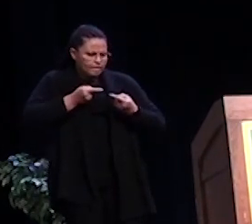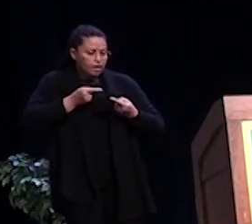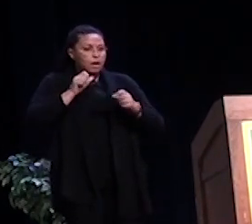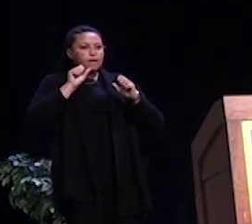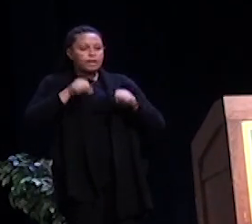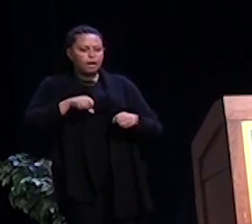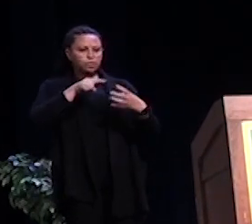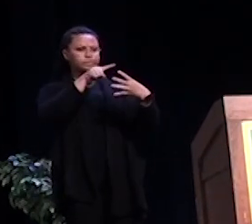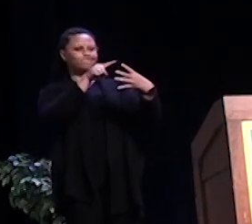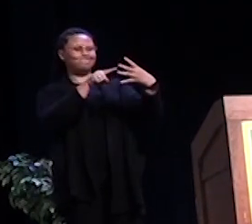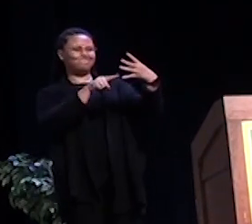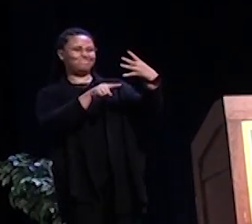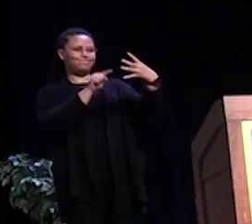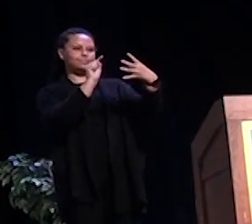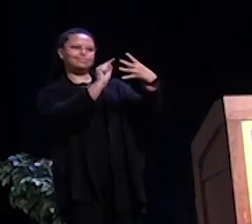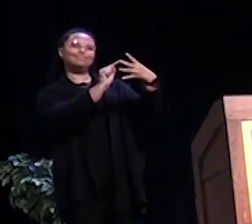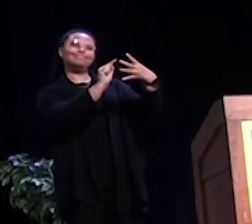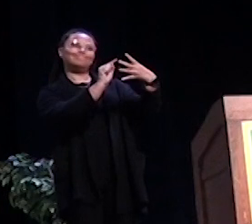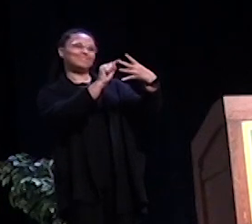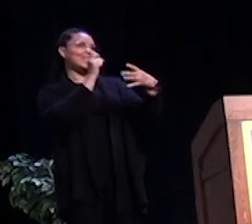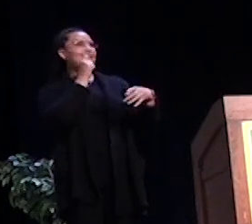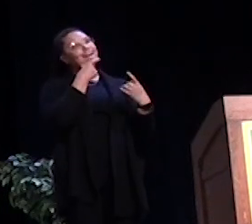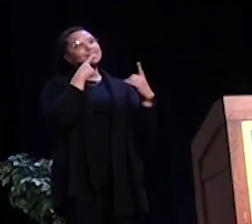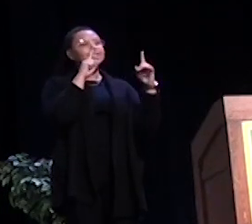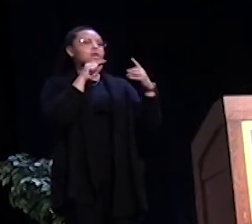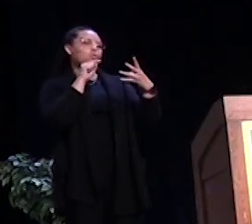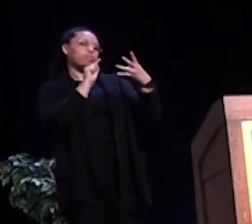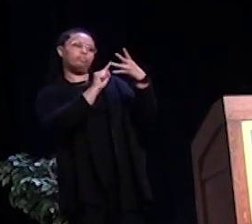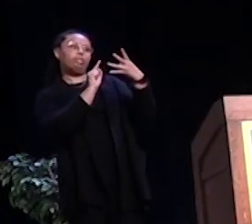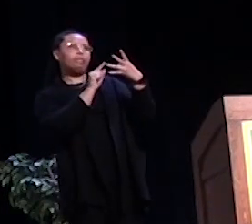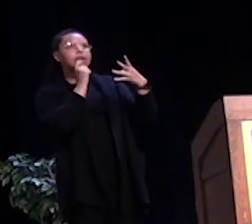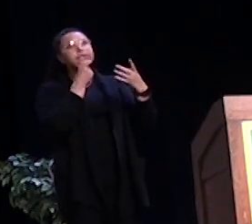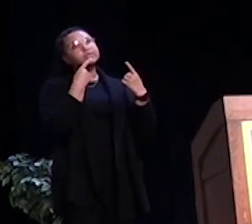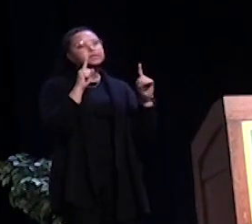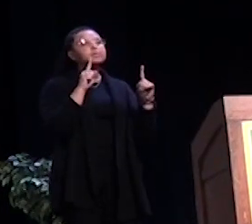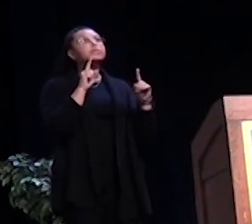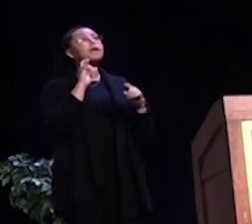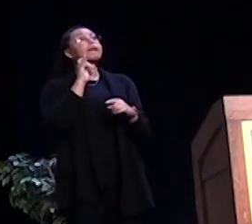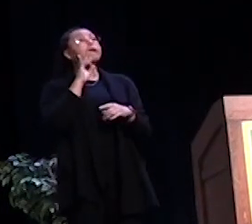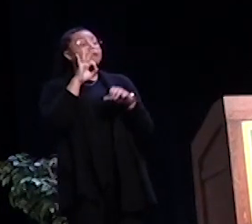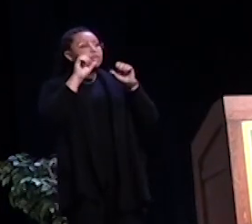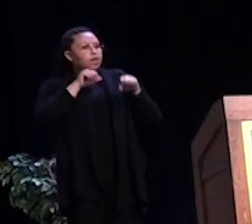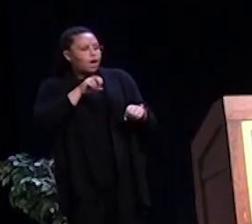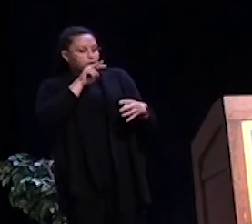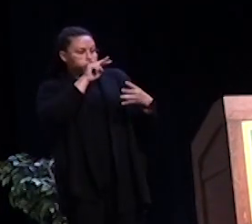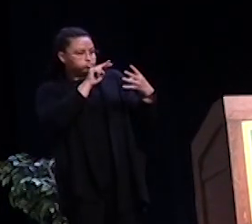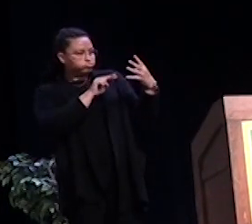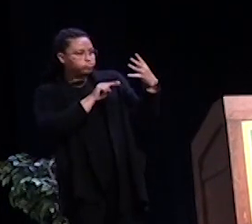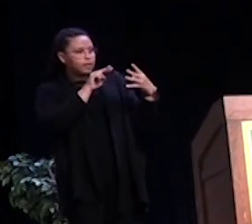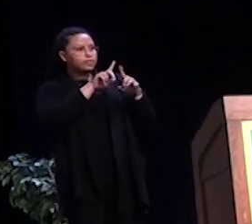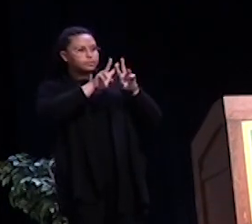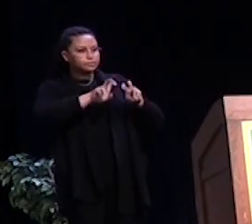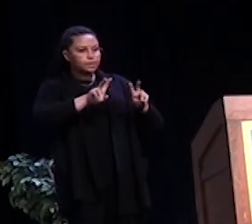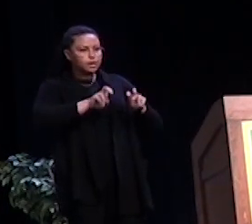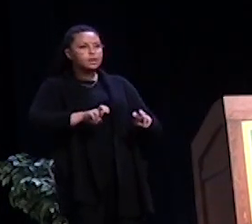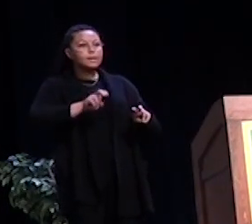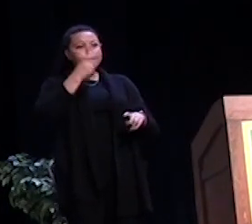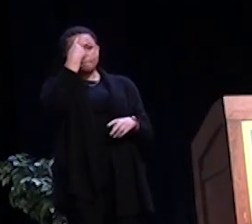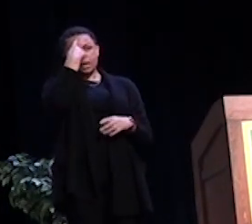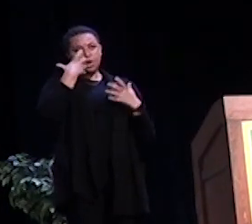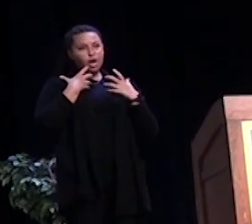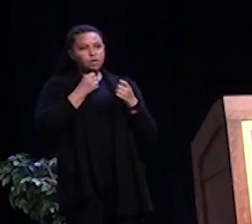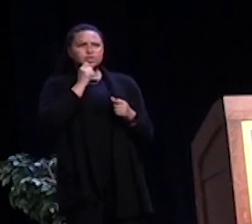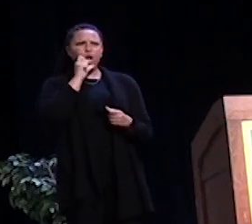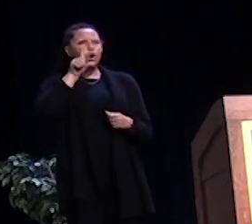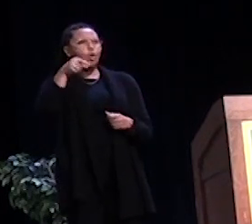things wasn't working right. And so when we understand, and we can look at something as simple as that and say, mental health doesn't mean my brain, mental health means